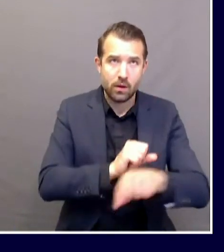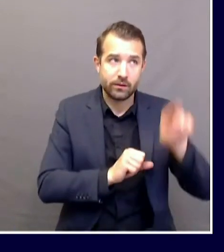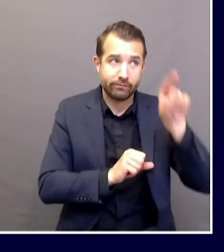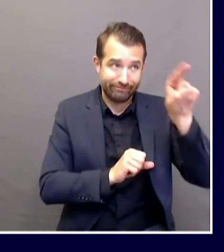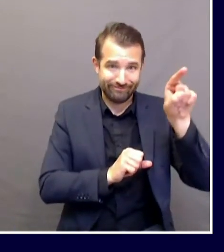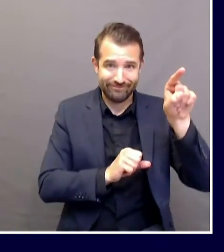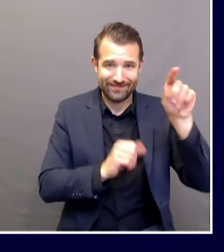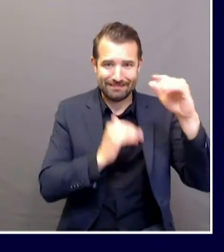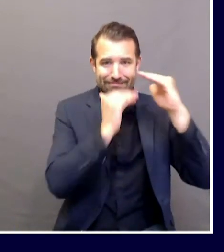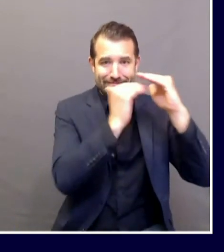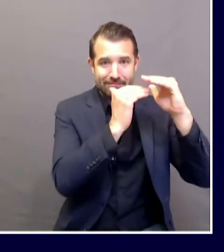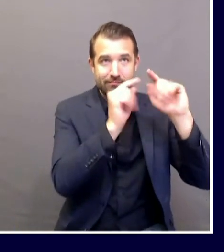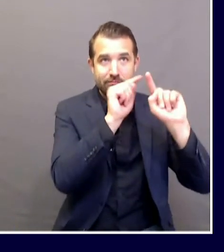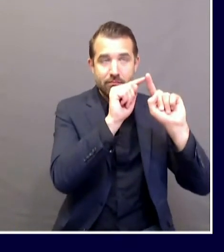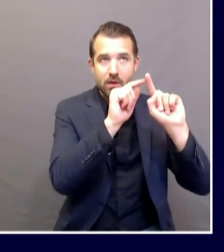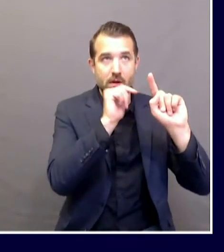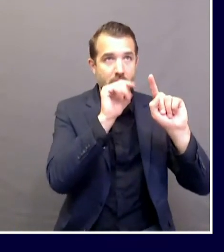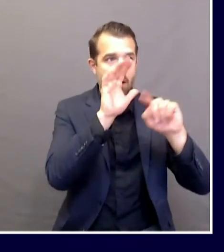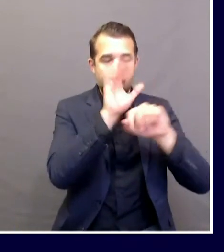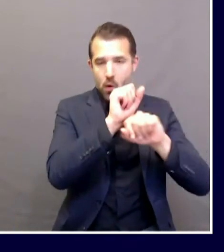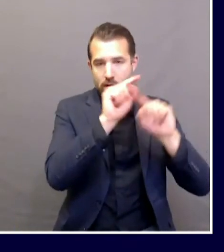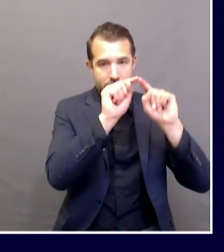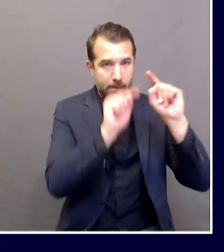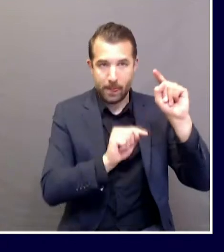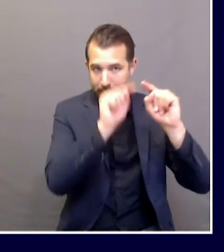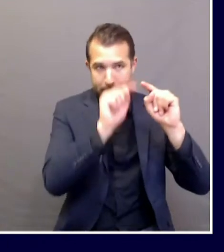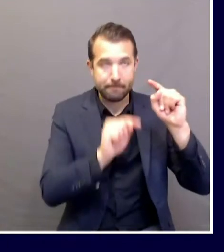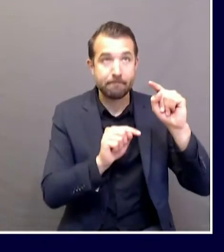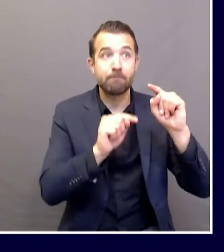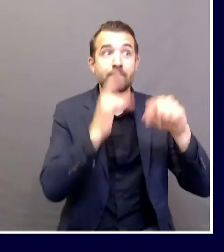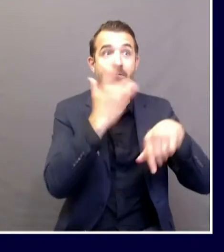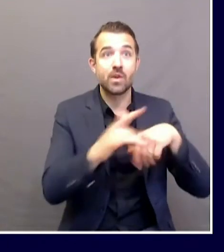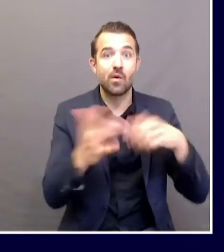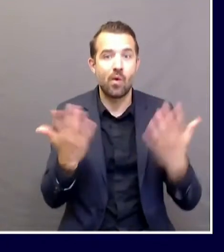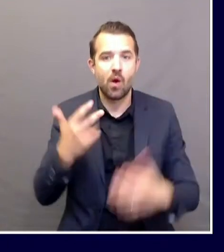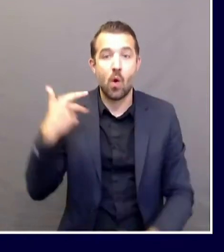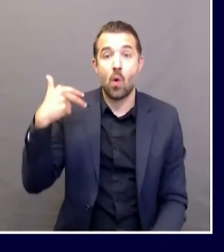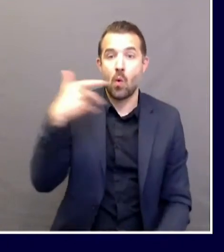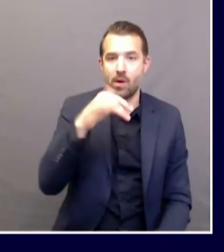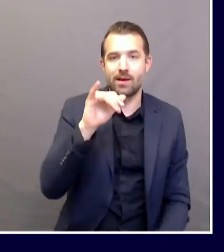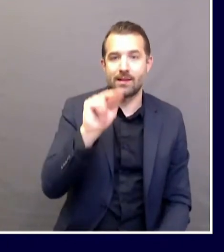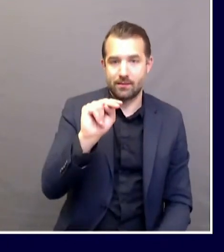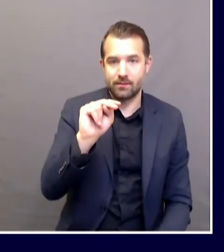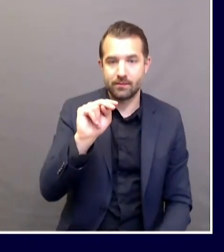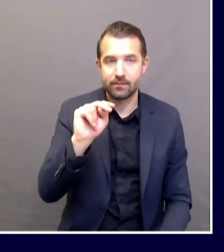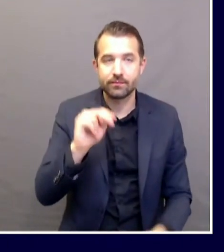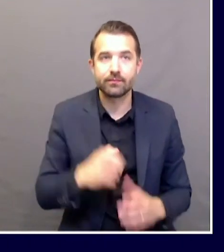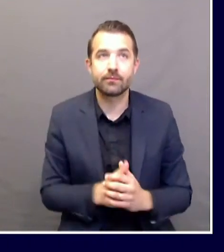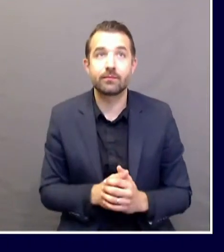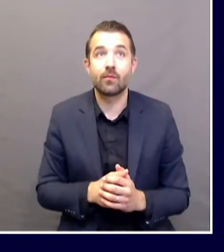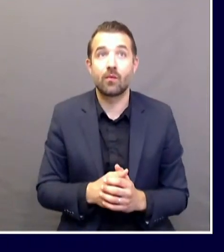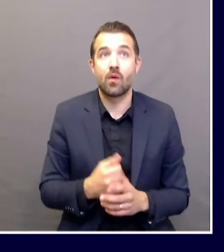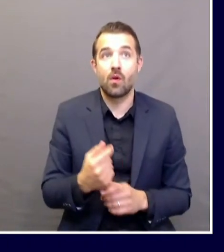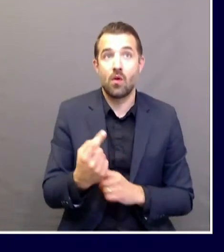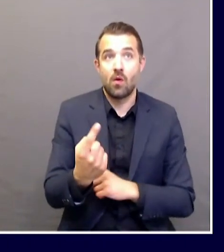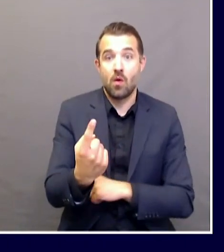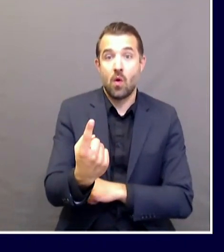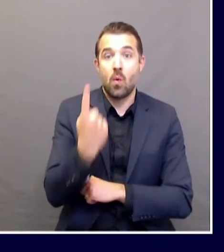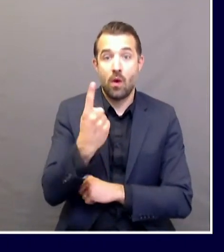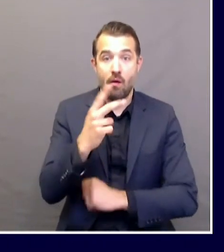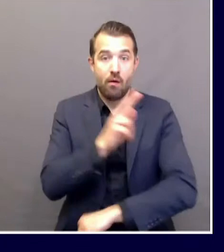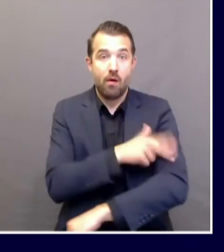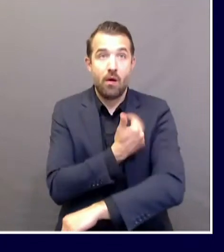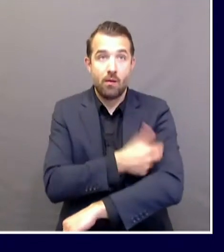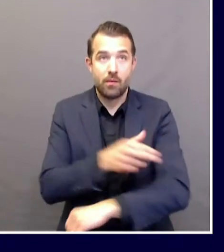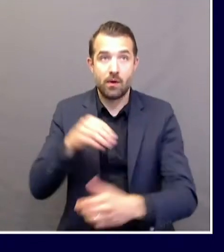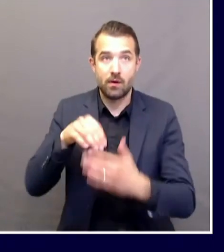for example, Franklin Memorial Hospital is walk-up right now. That's what works for their community. Other sites, it may be